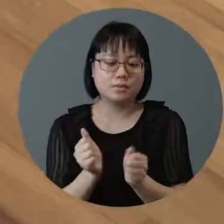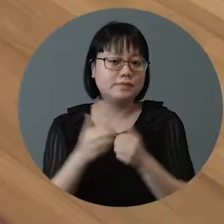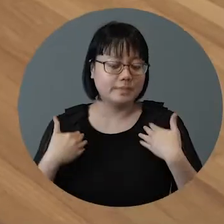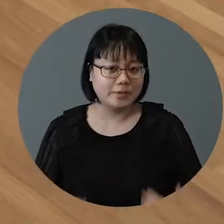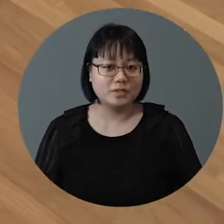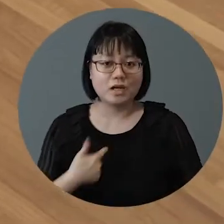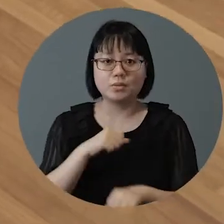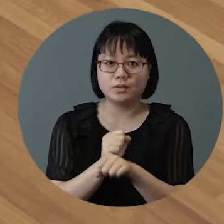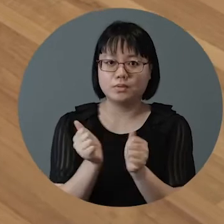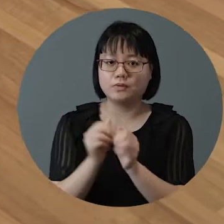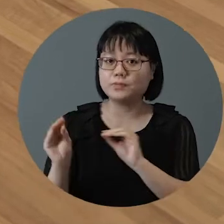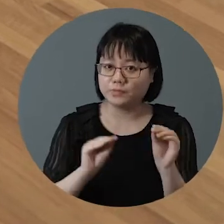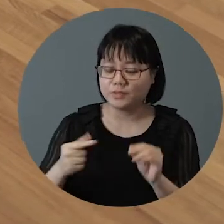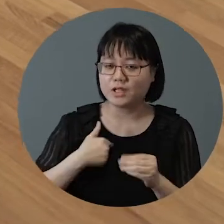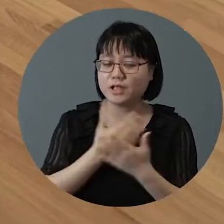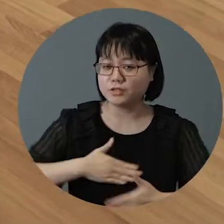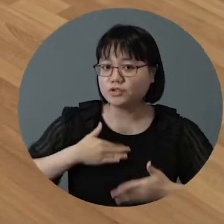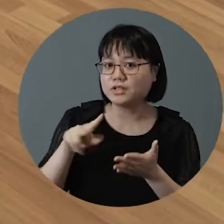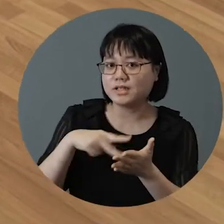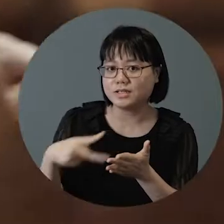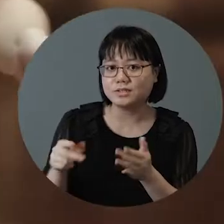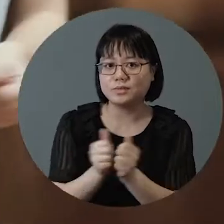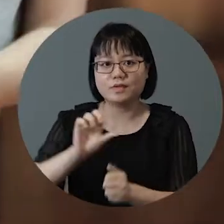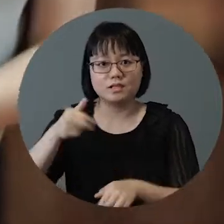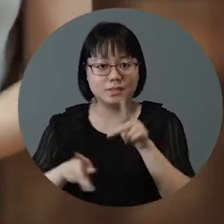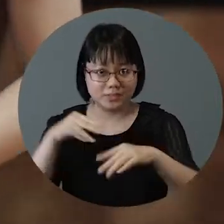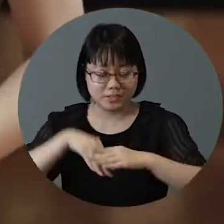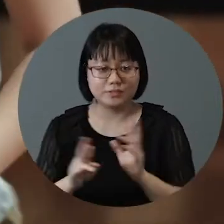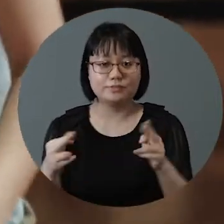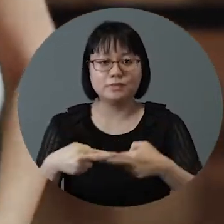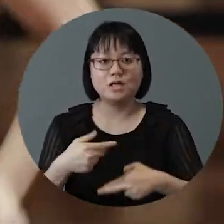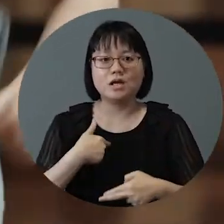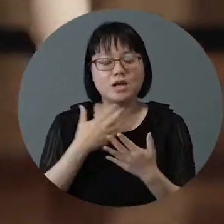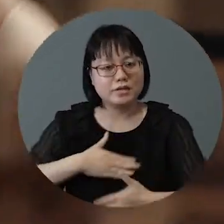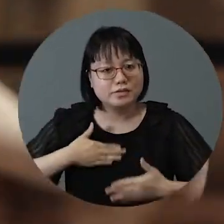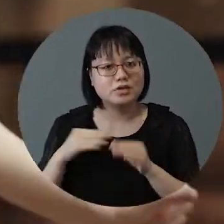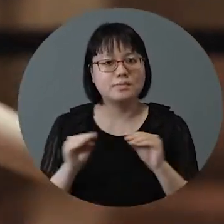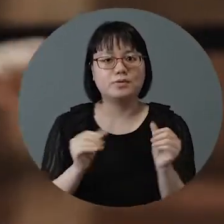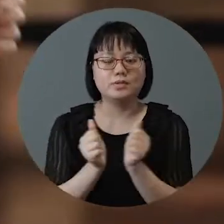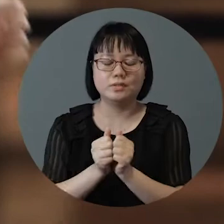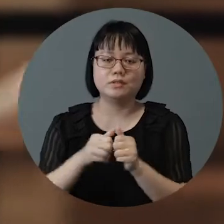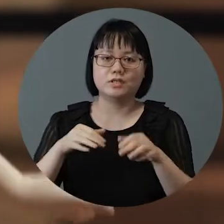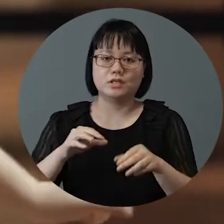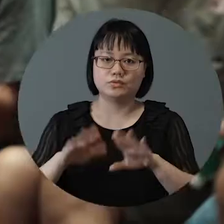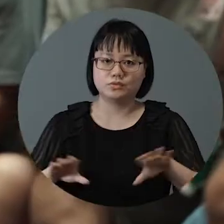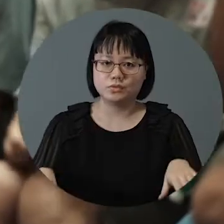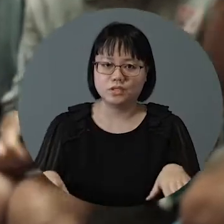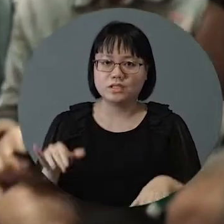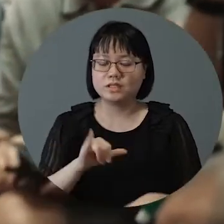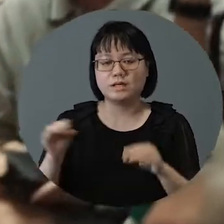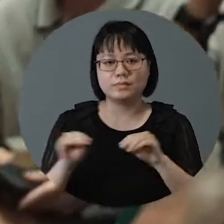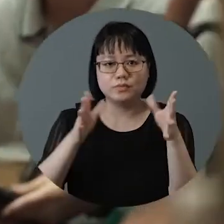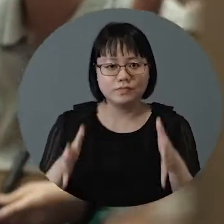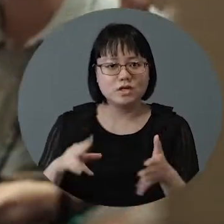I work with the body and I work with movement. I enjoy dancing with other people in the room and I enjoy moving with children. Just